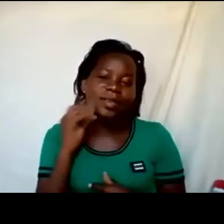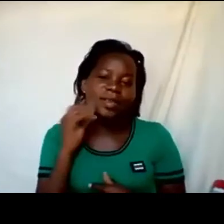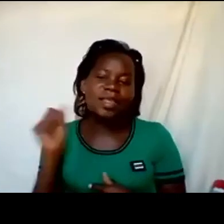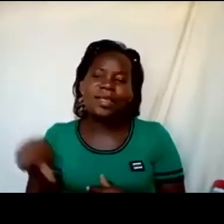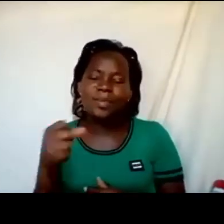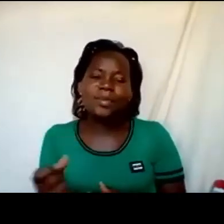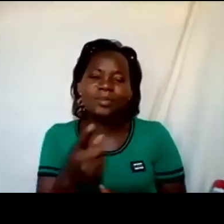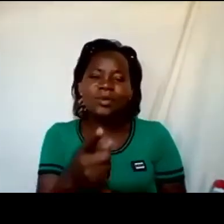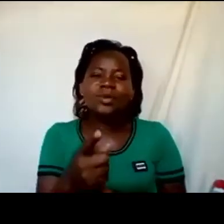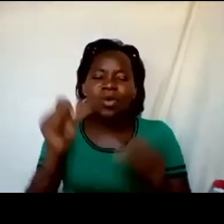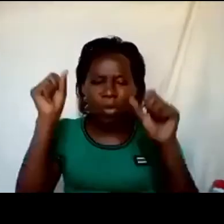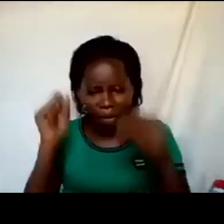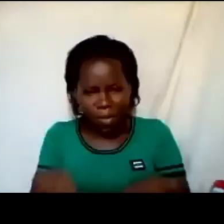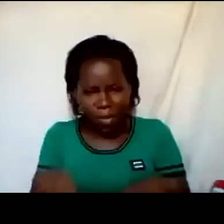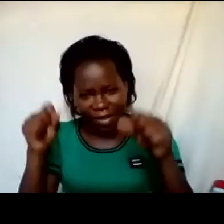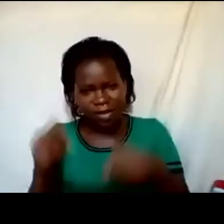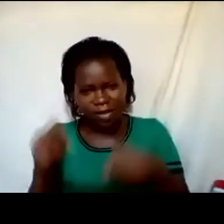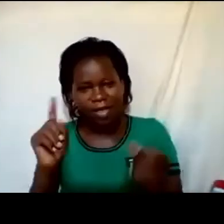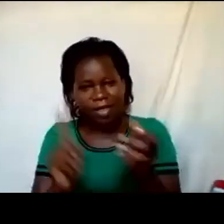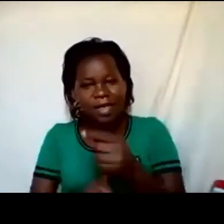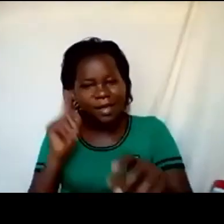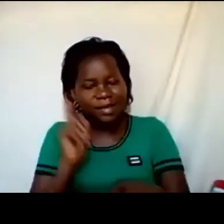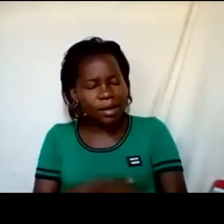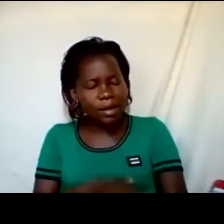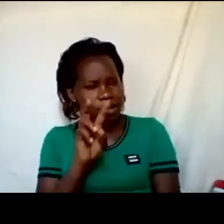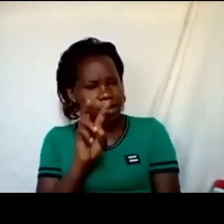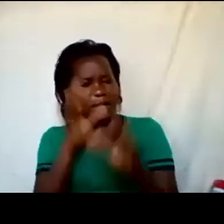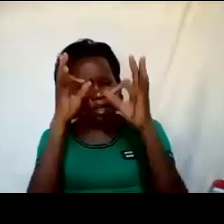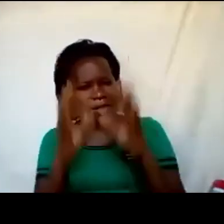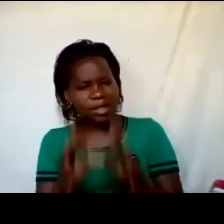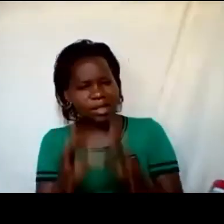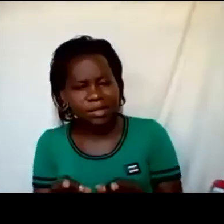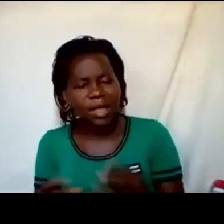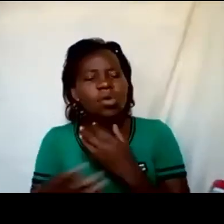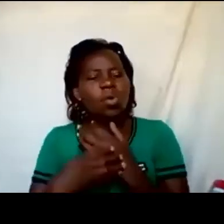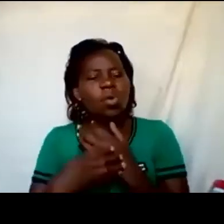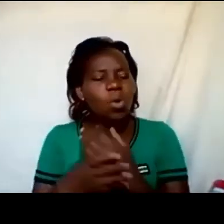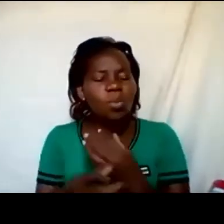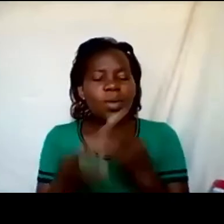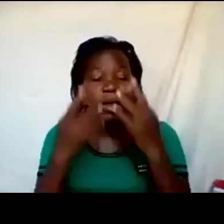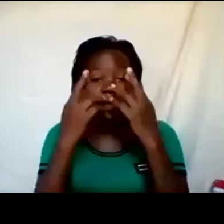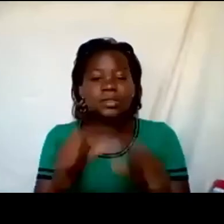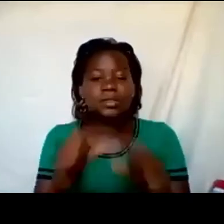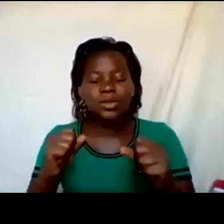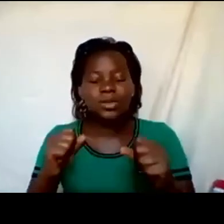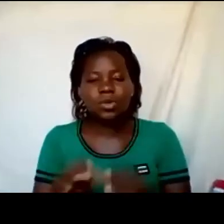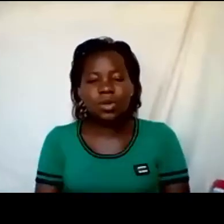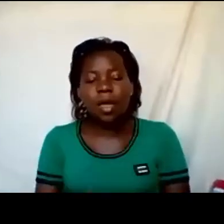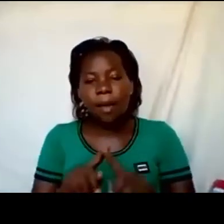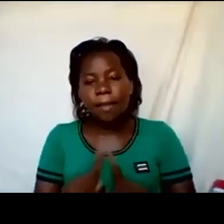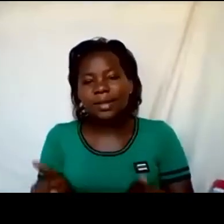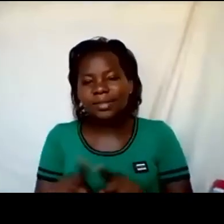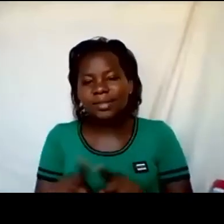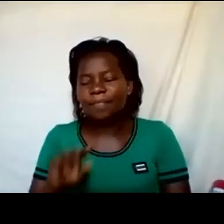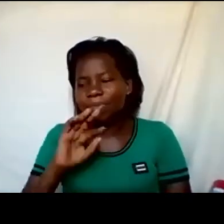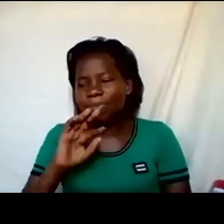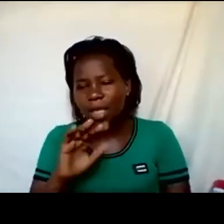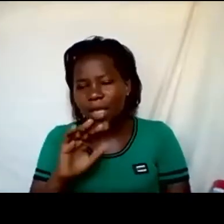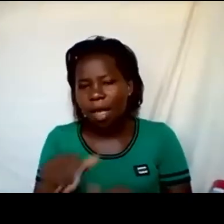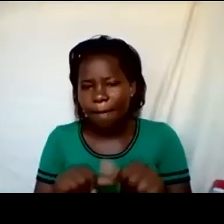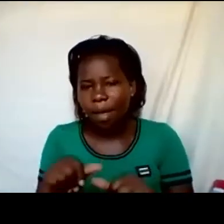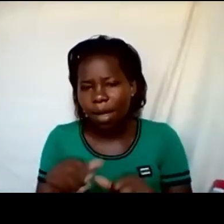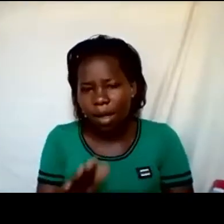to experience things and be able to start out strong. However, talking the benefits that are going to